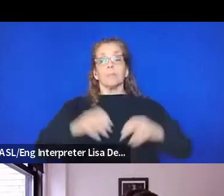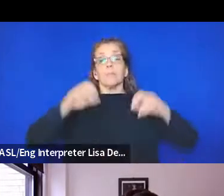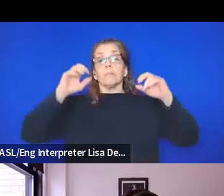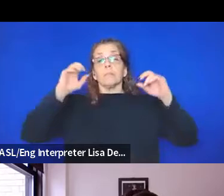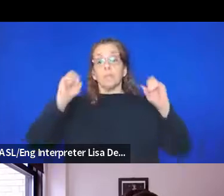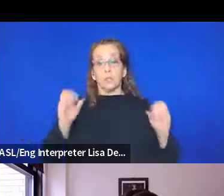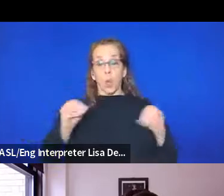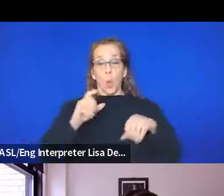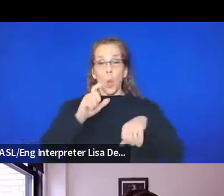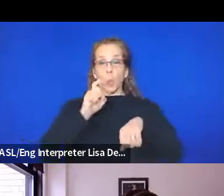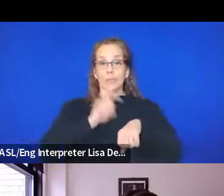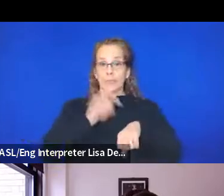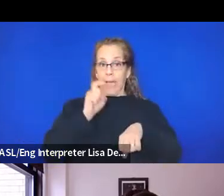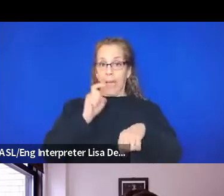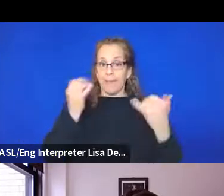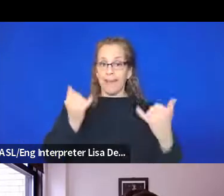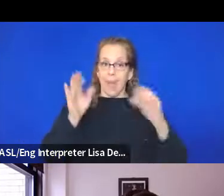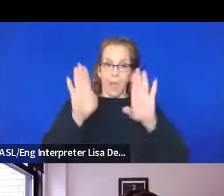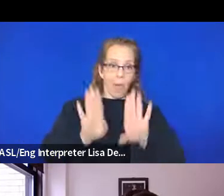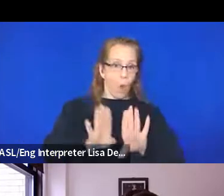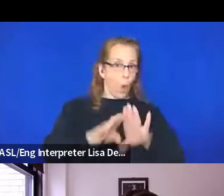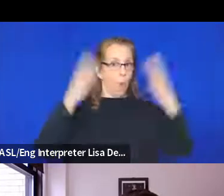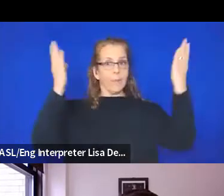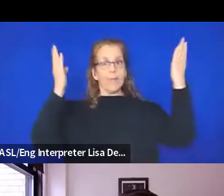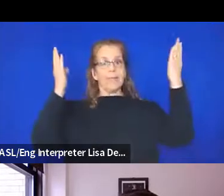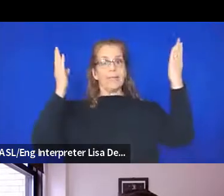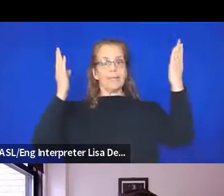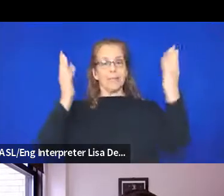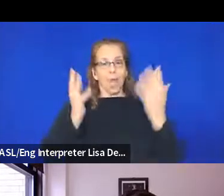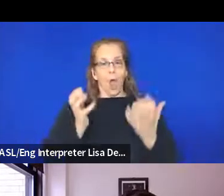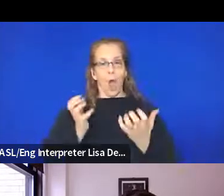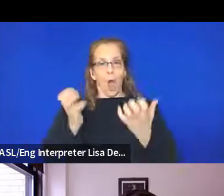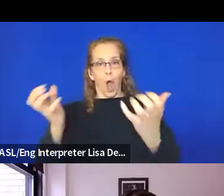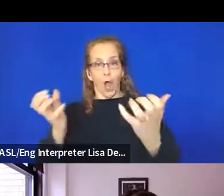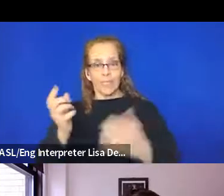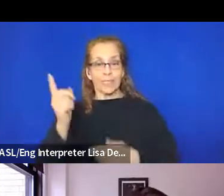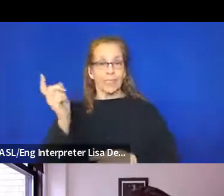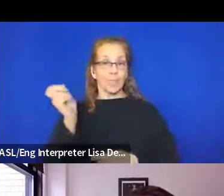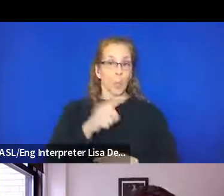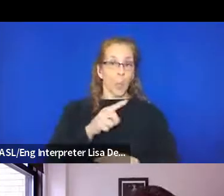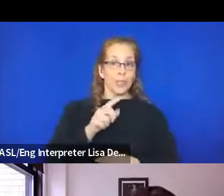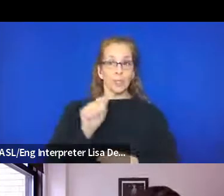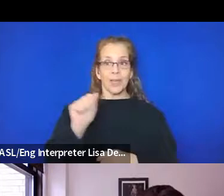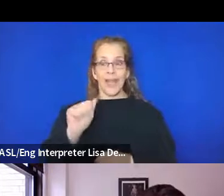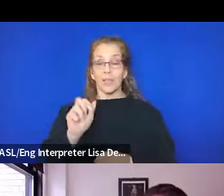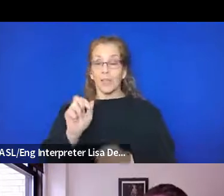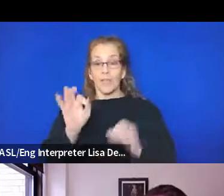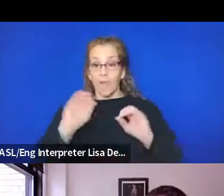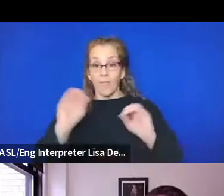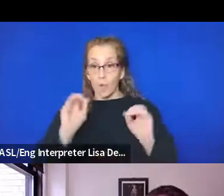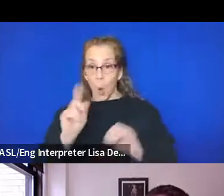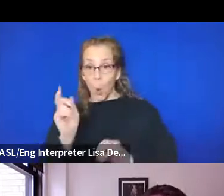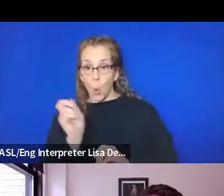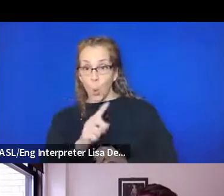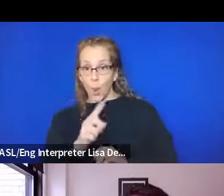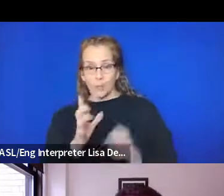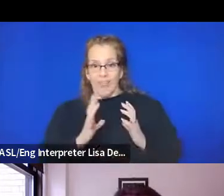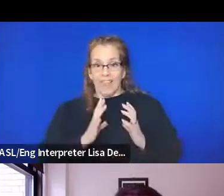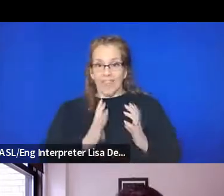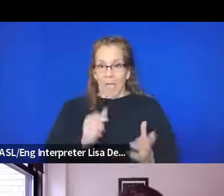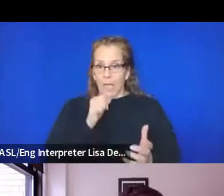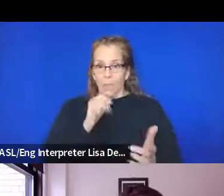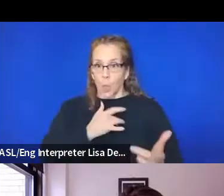So it is time for our audience members to ask us some questions if they have them. If they don't, I have a couple more that I want to ask, don't